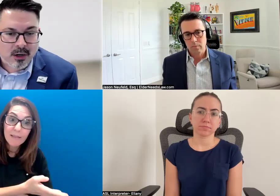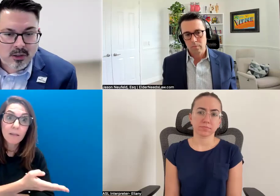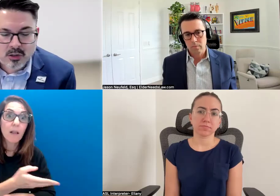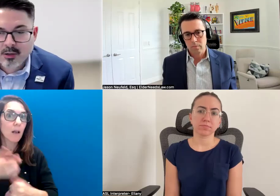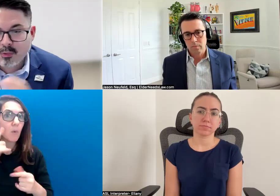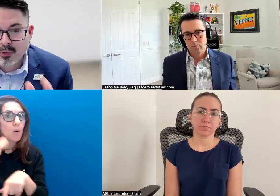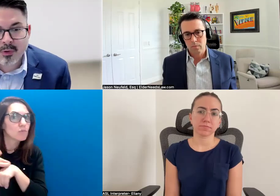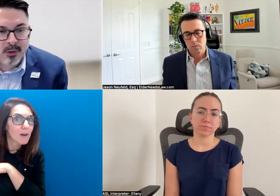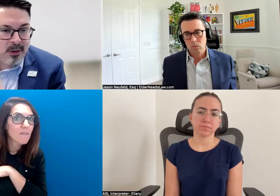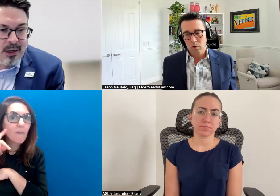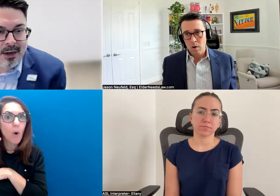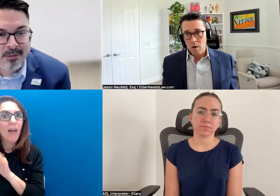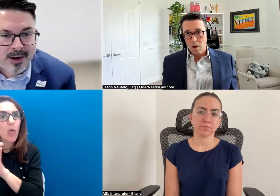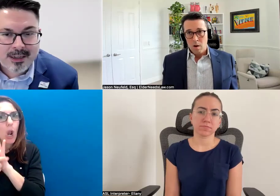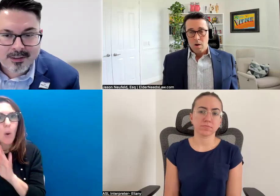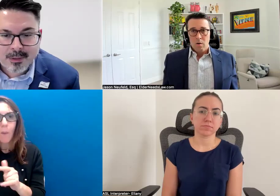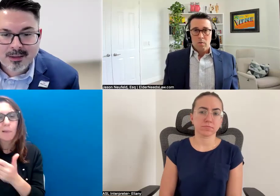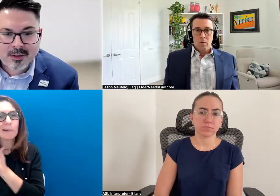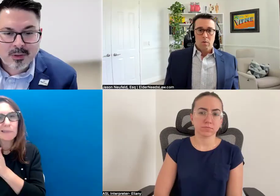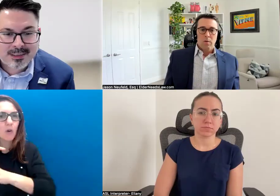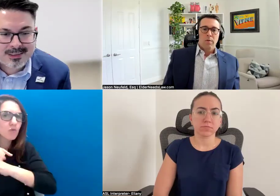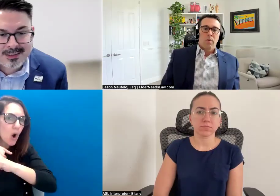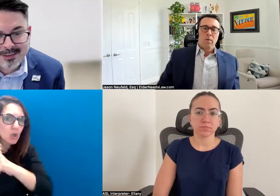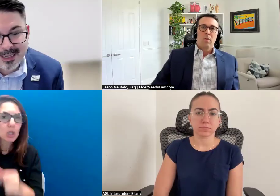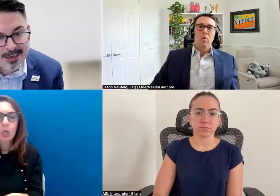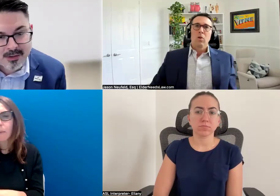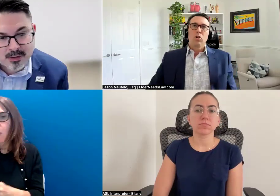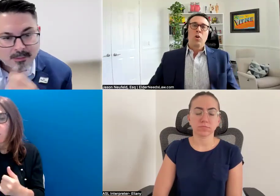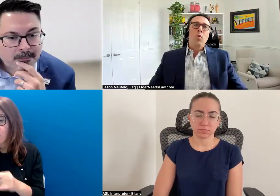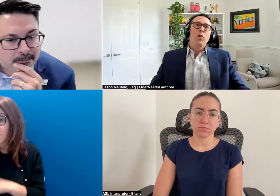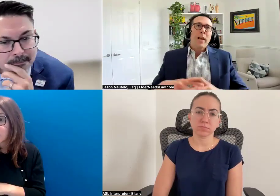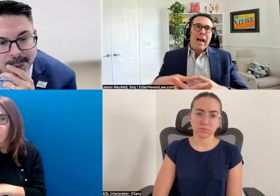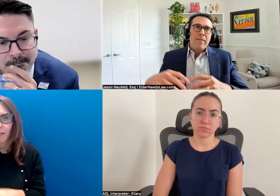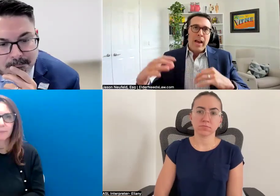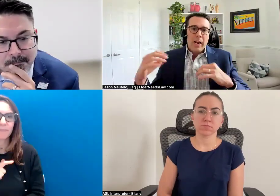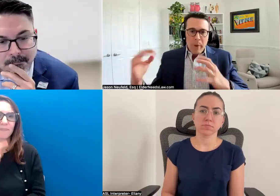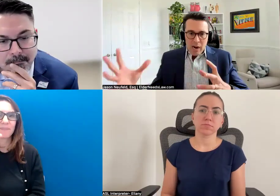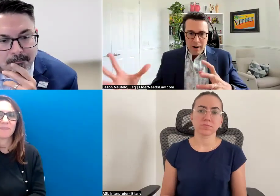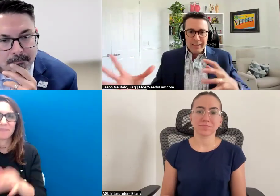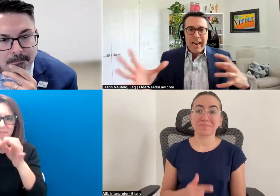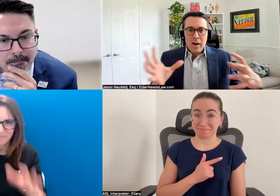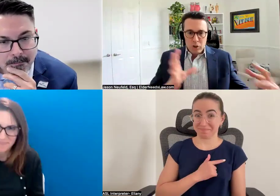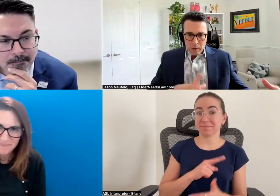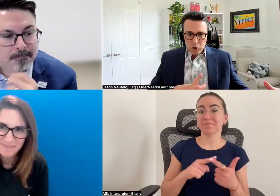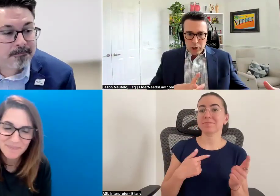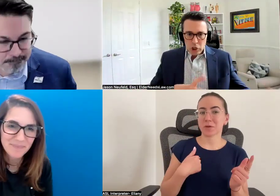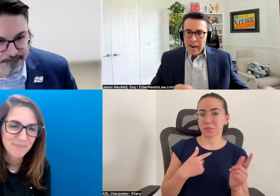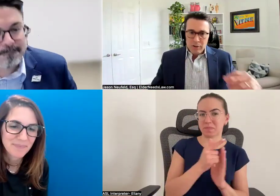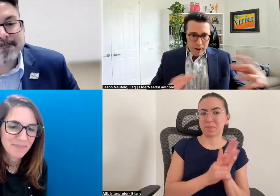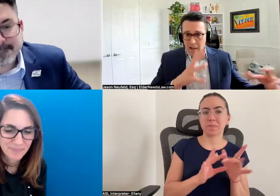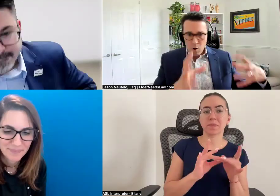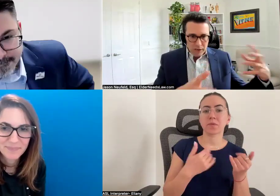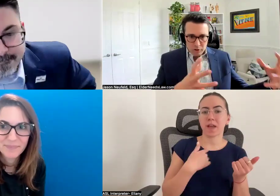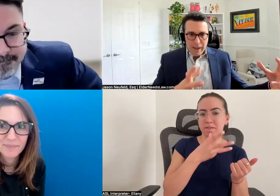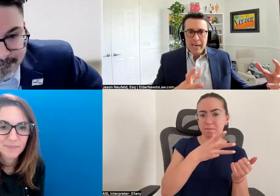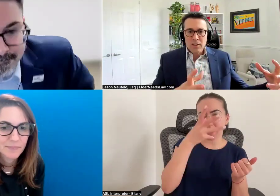does guardianship or finding somebody to assist in that nature? So in other words, we have a parent taking care of a special needs child,